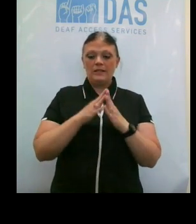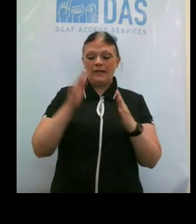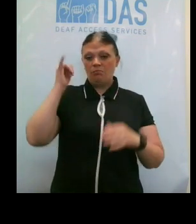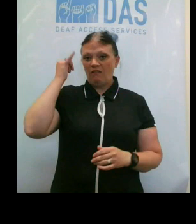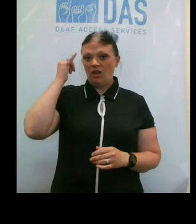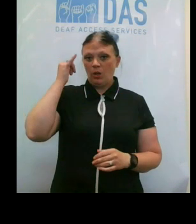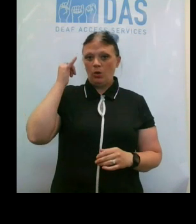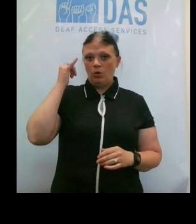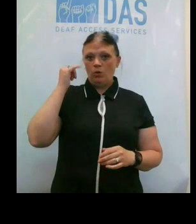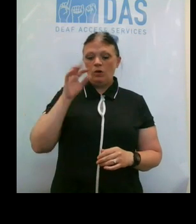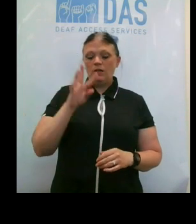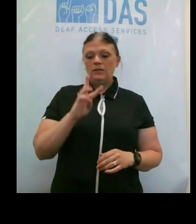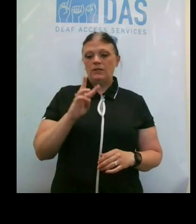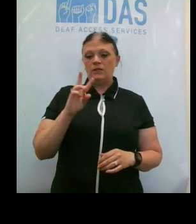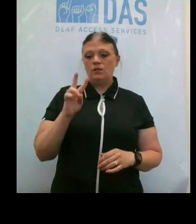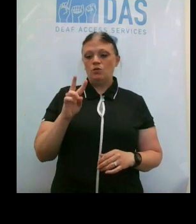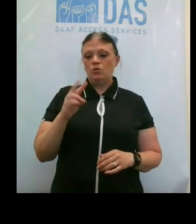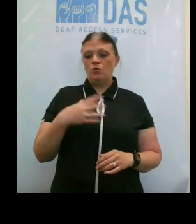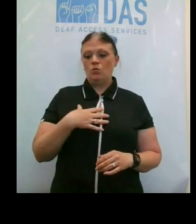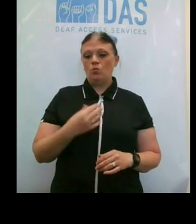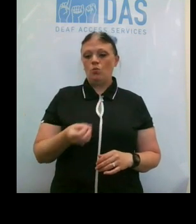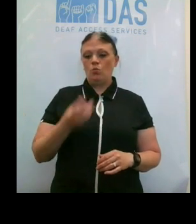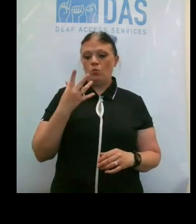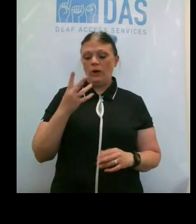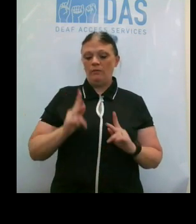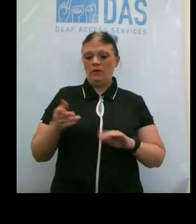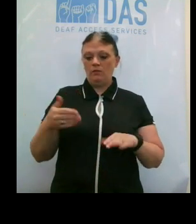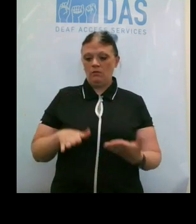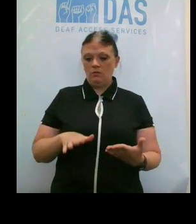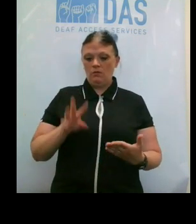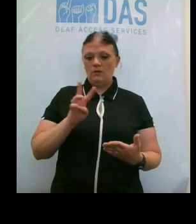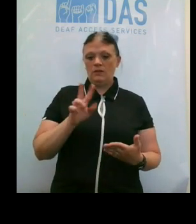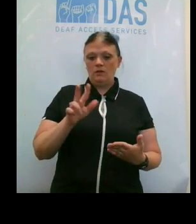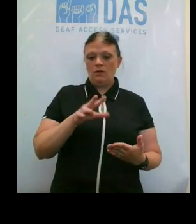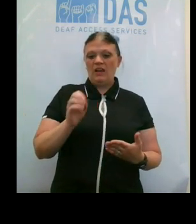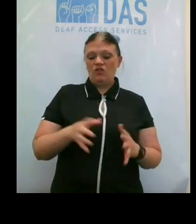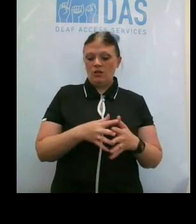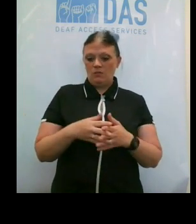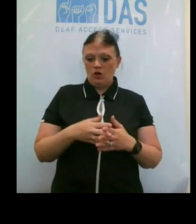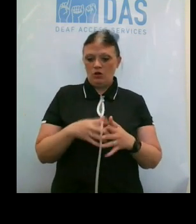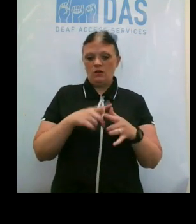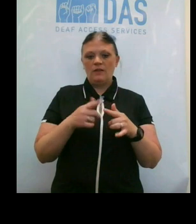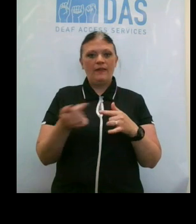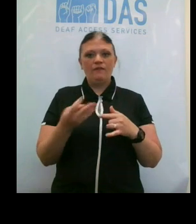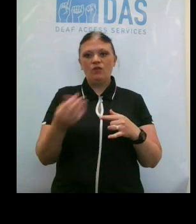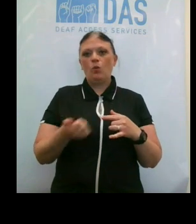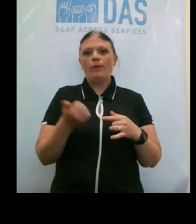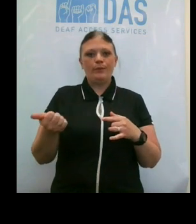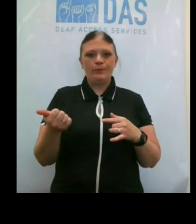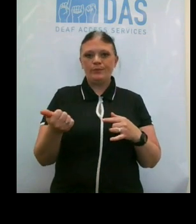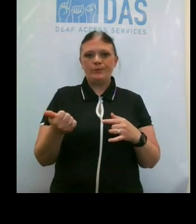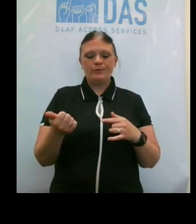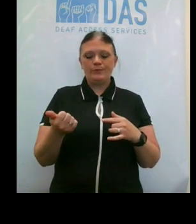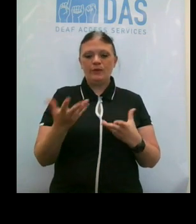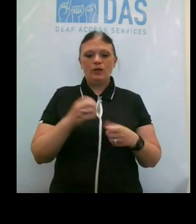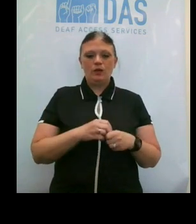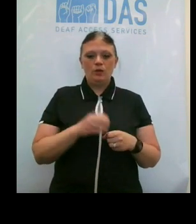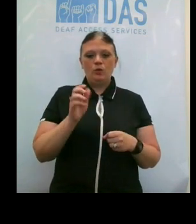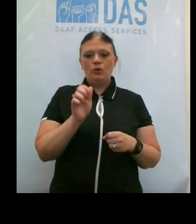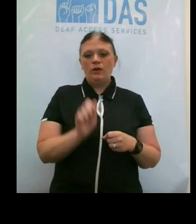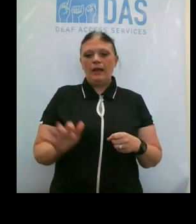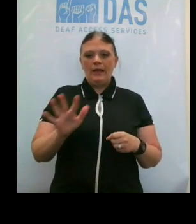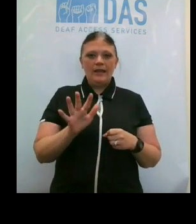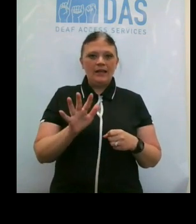Buffalo, 62 white individuals have deceased, 63 African Americans, and then there's a few others in there, including Asian